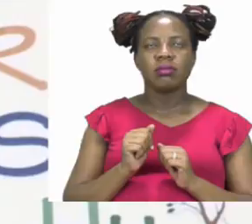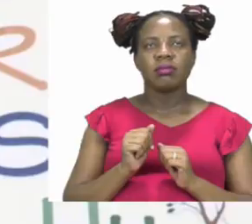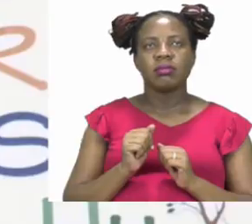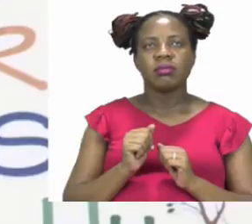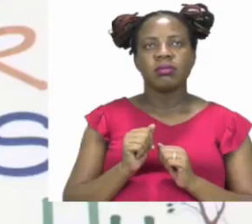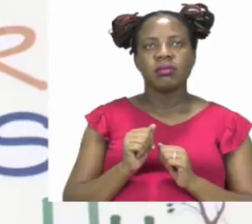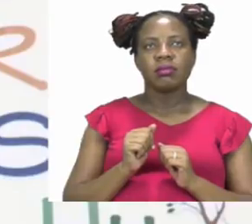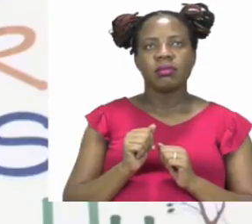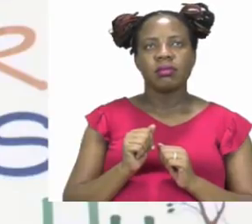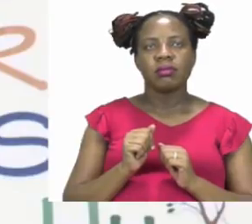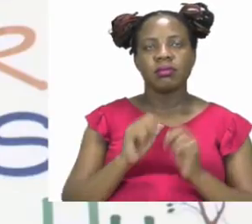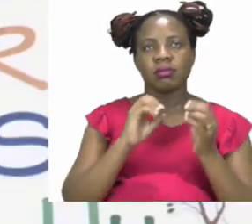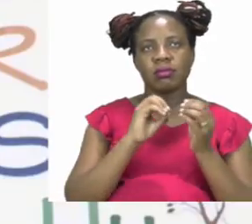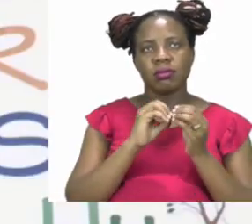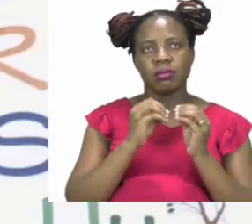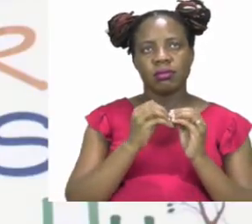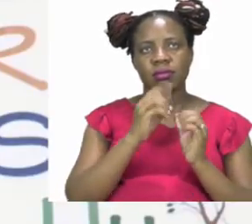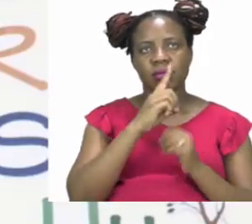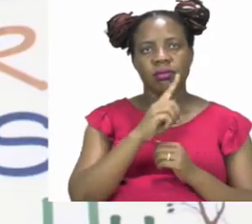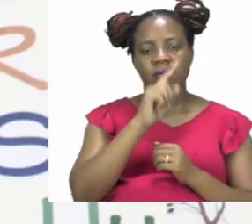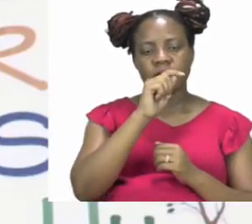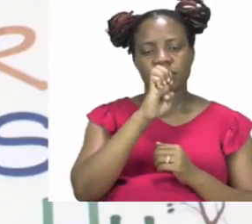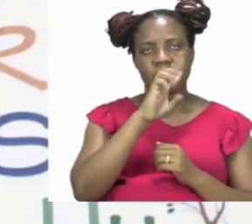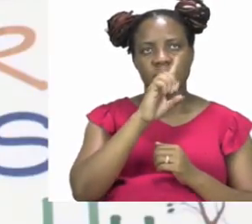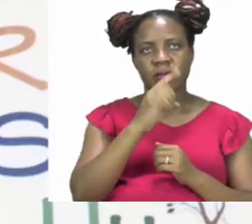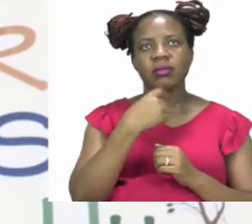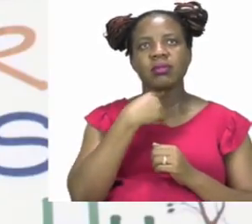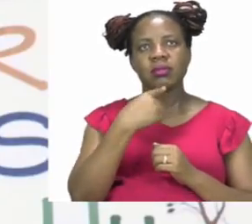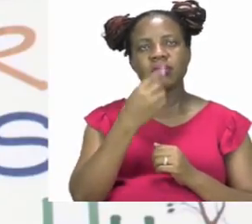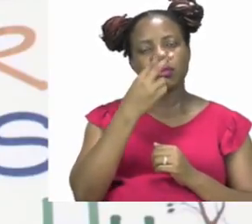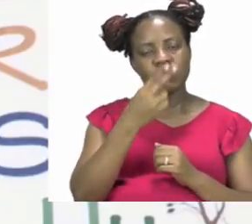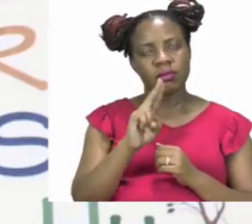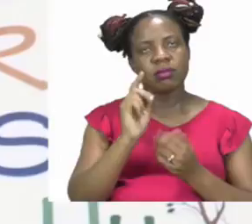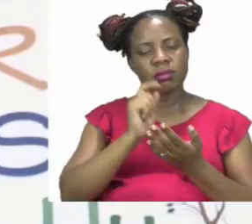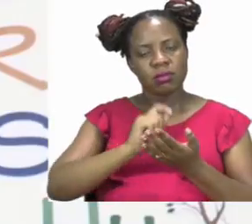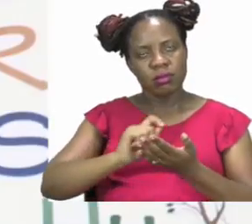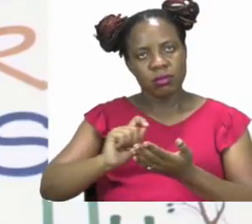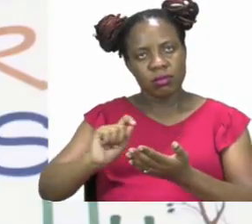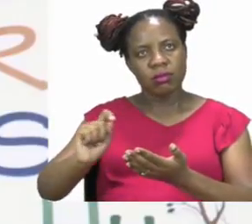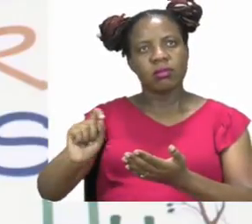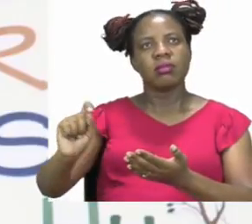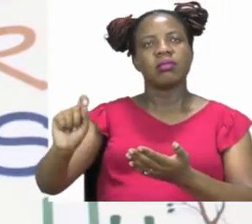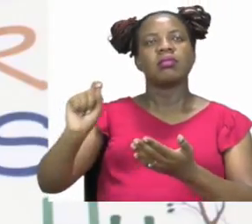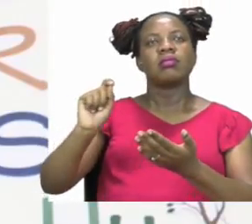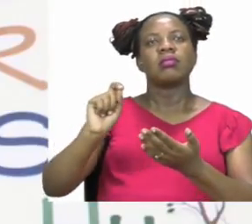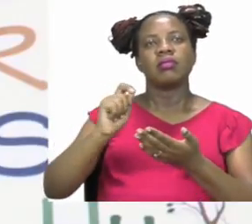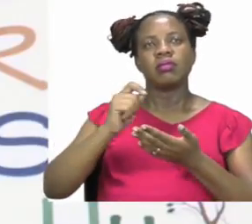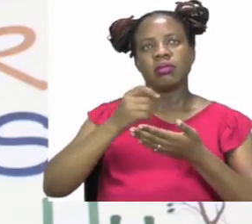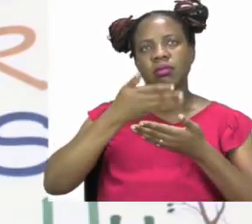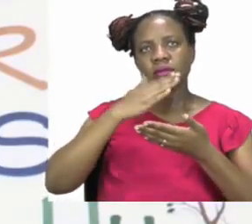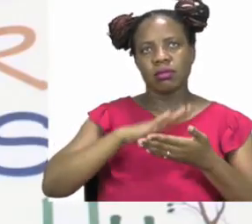look. Number 1 reads, Ted is not writing. Remember,